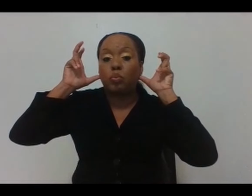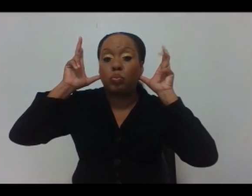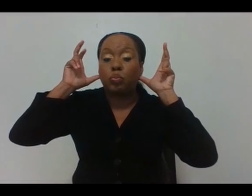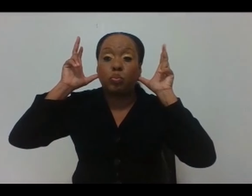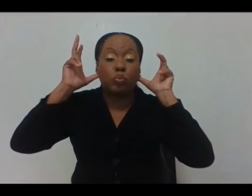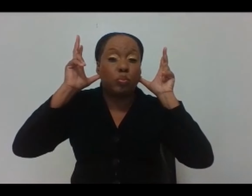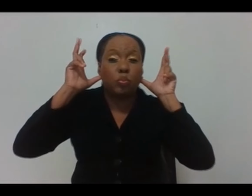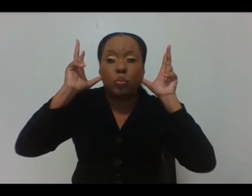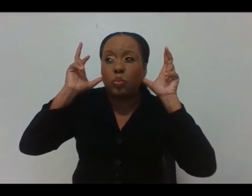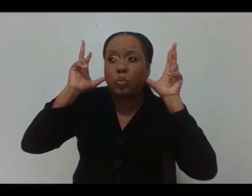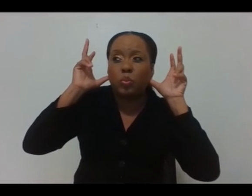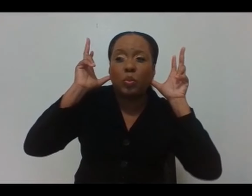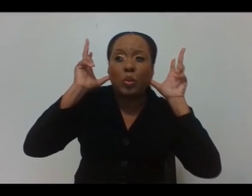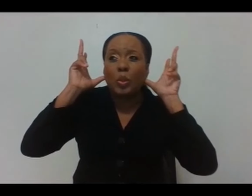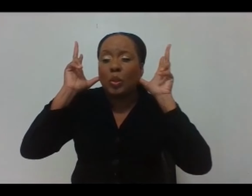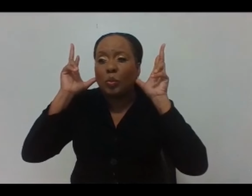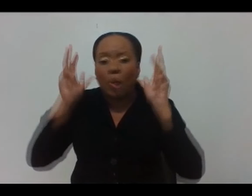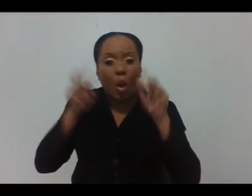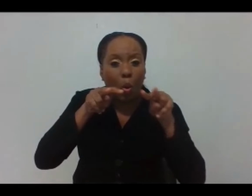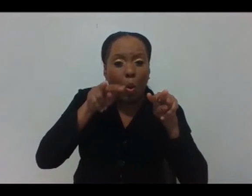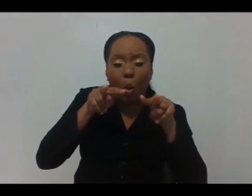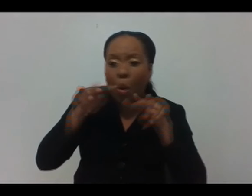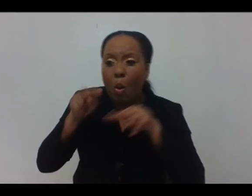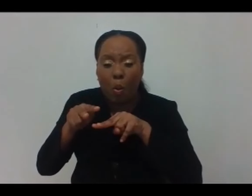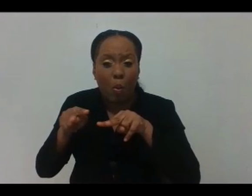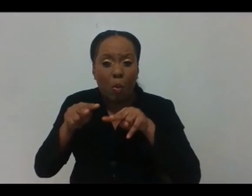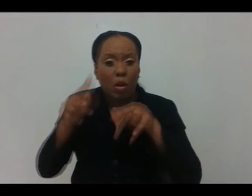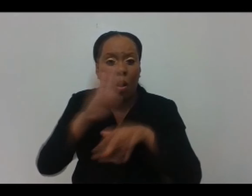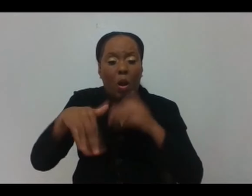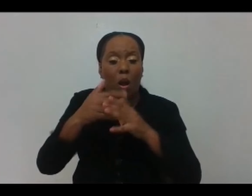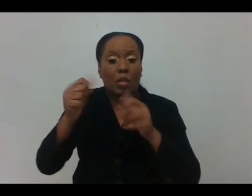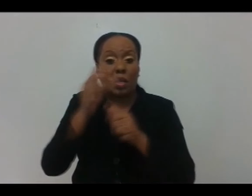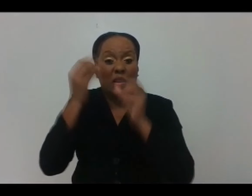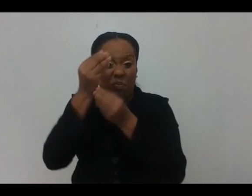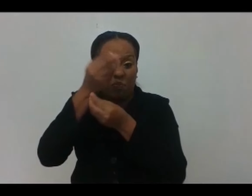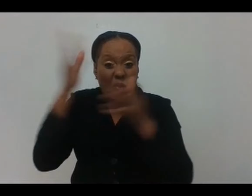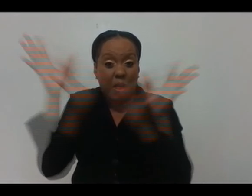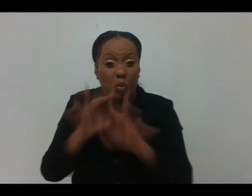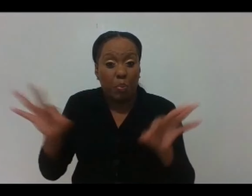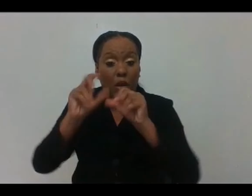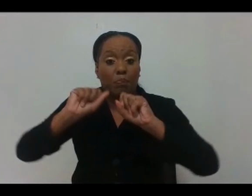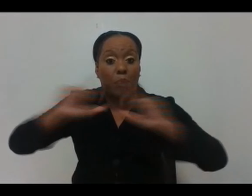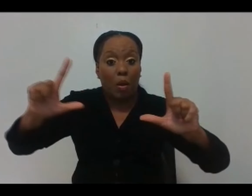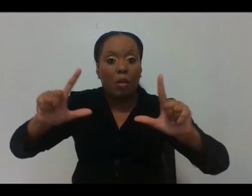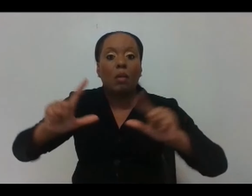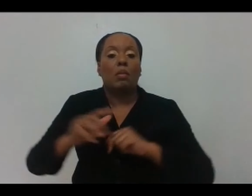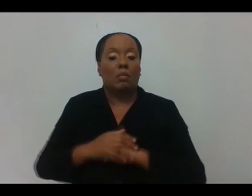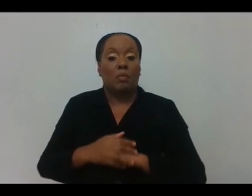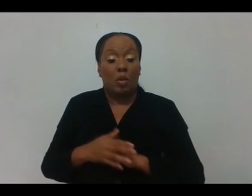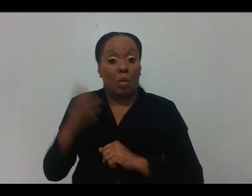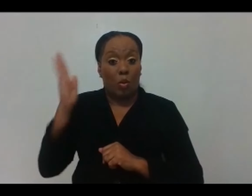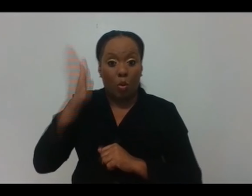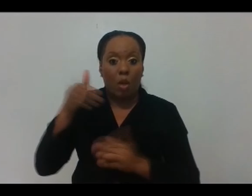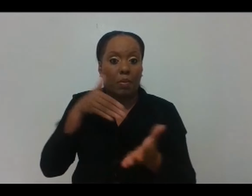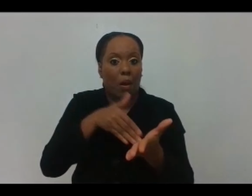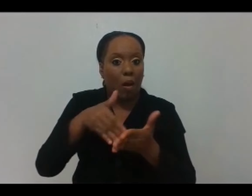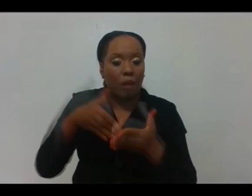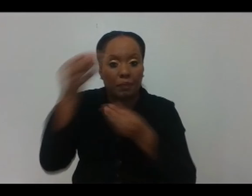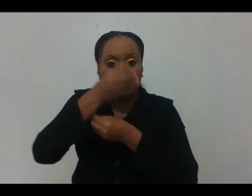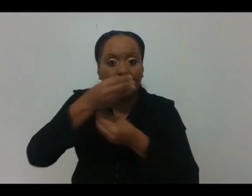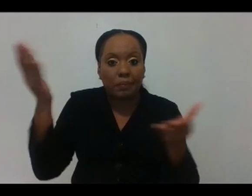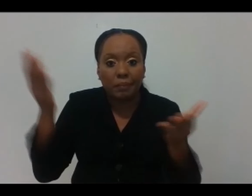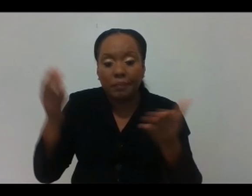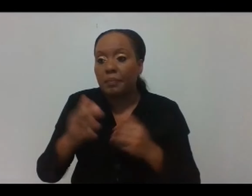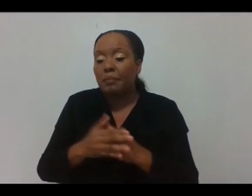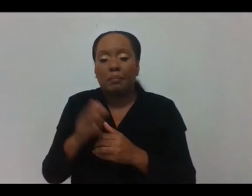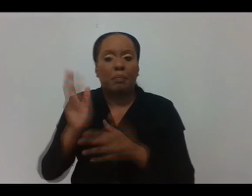going to be regularly updating you as to the developments with the system and what you should be doing, and answering a lot of